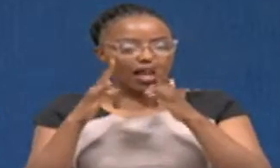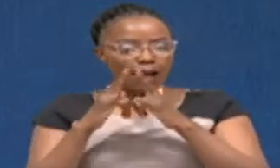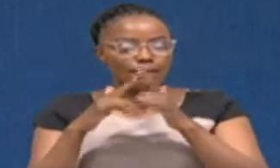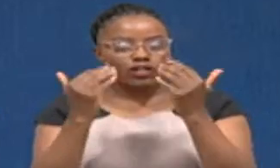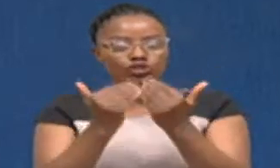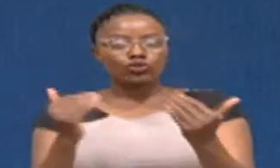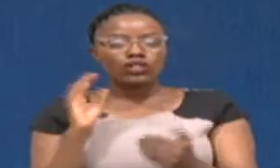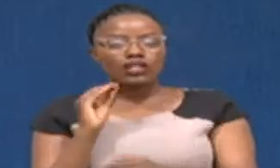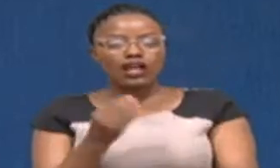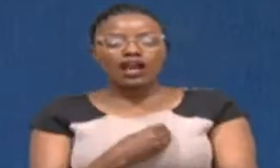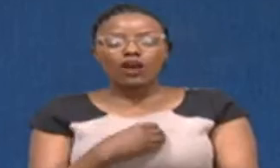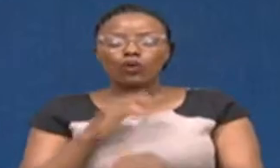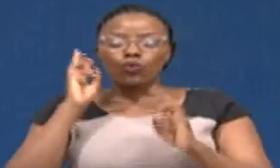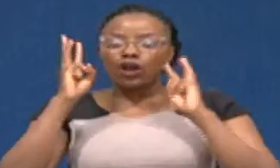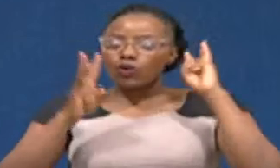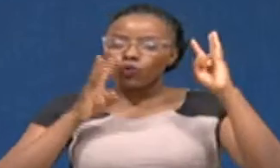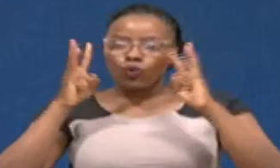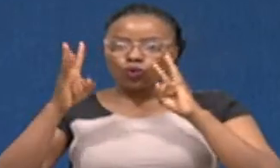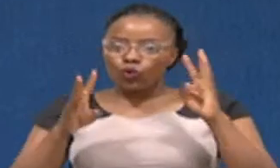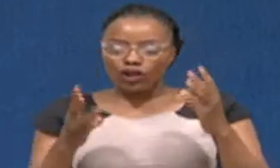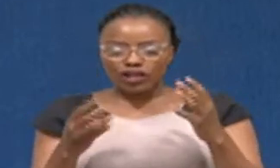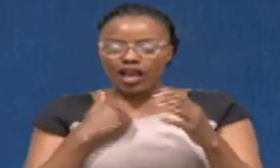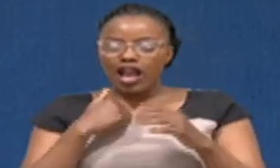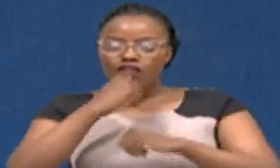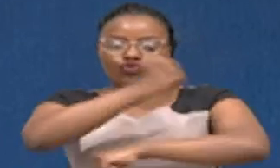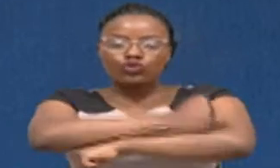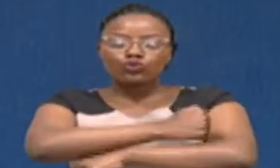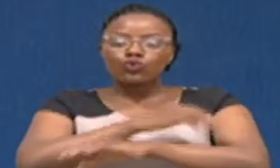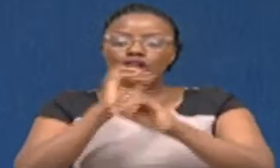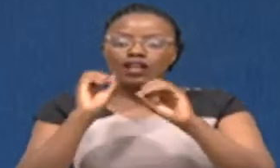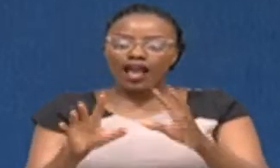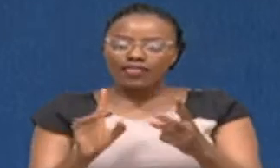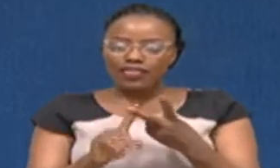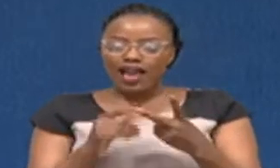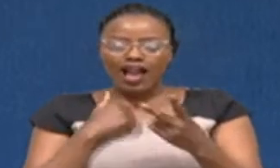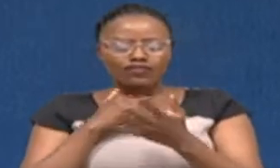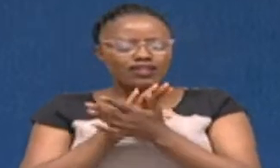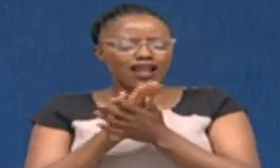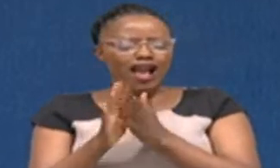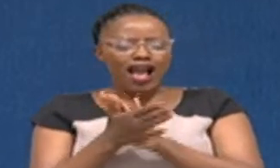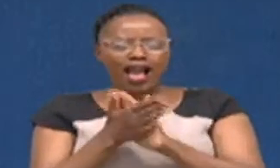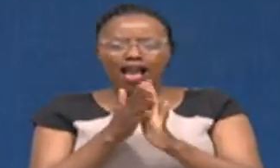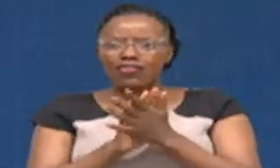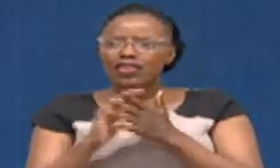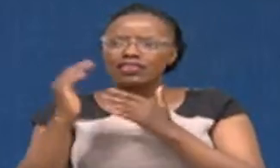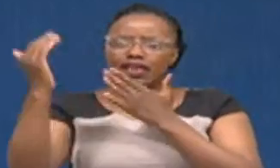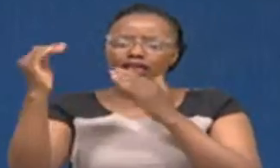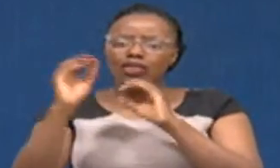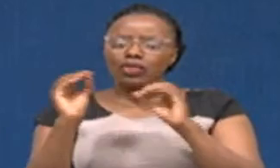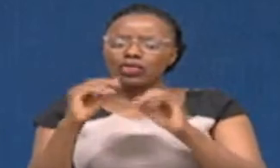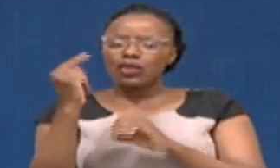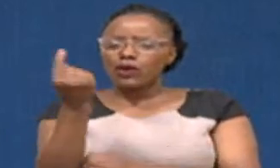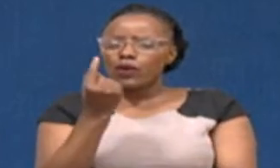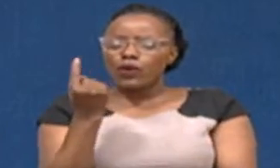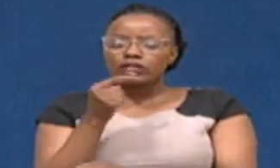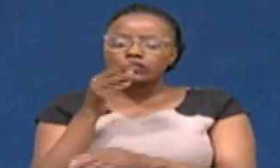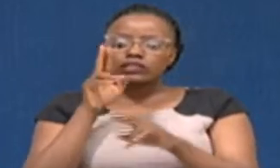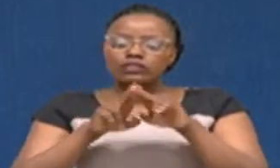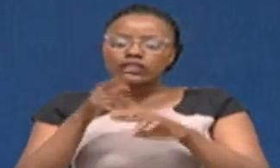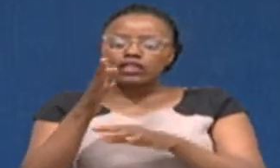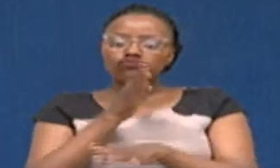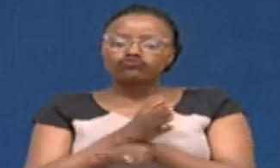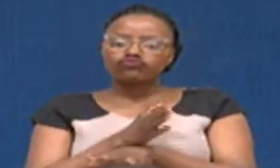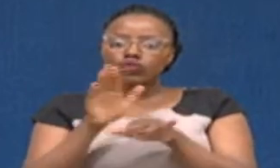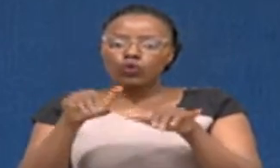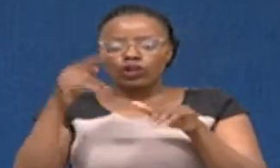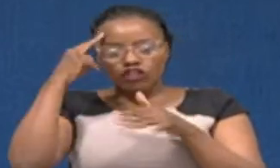Our children were devastated. There was no school. There was nothing they were looking upon except sitting there and